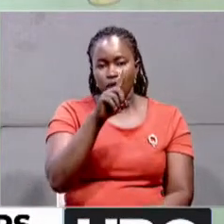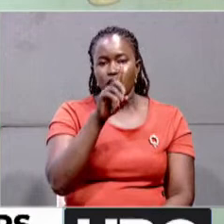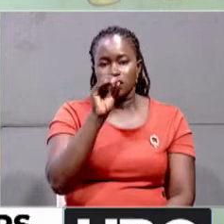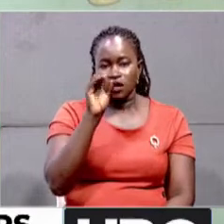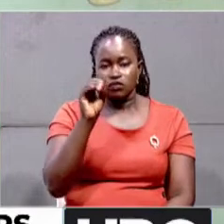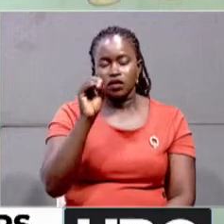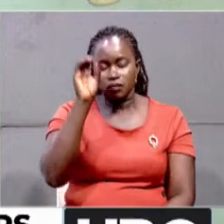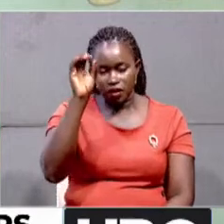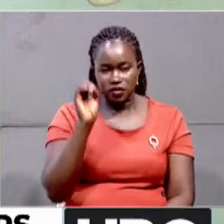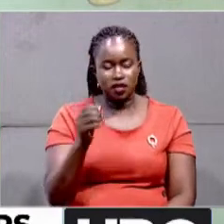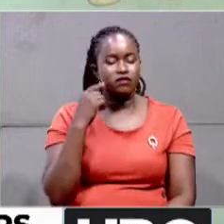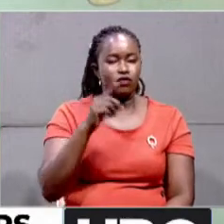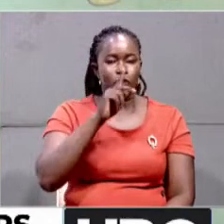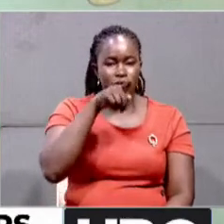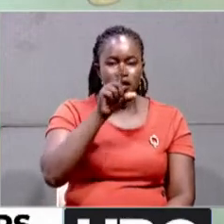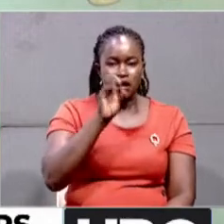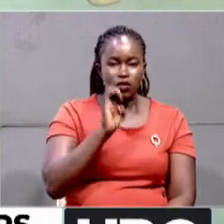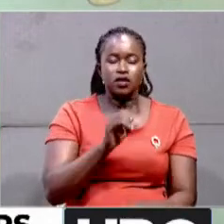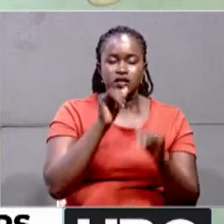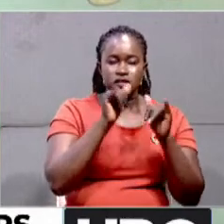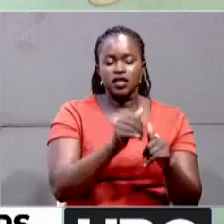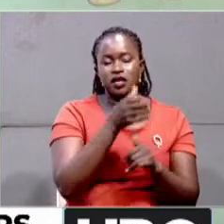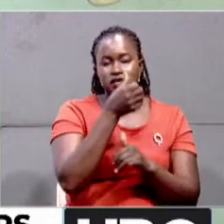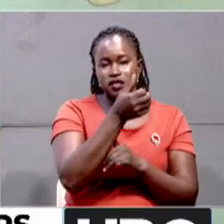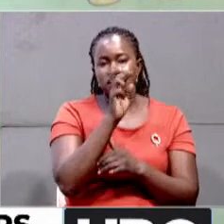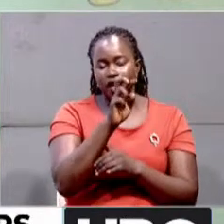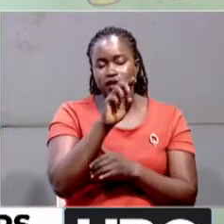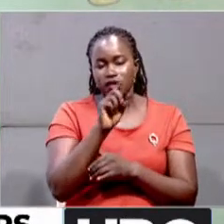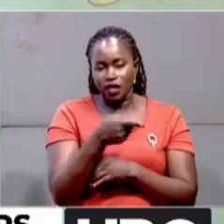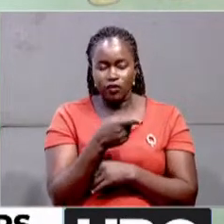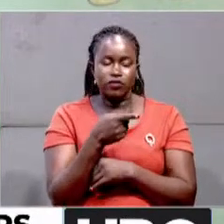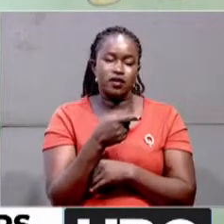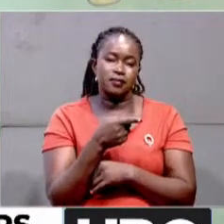100% for PLOE will remain 68,000.